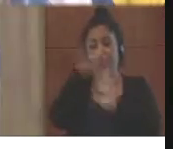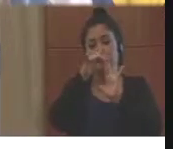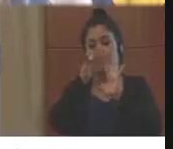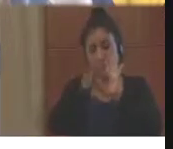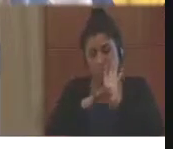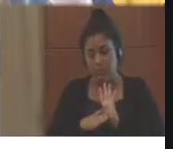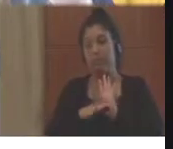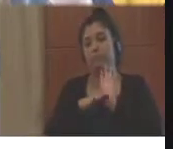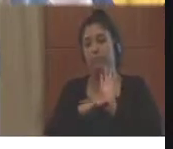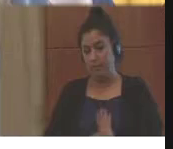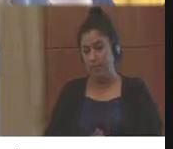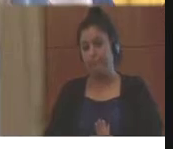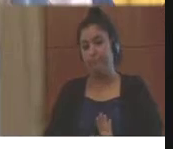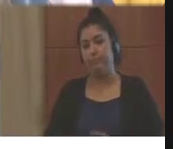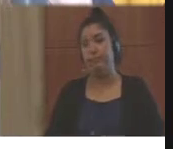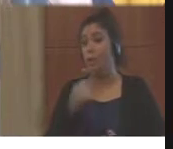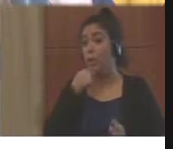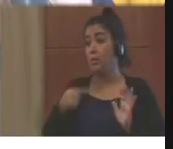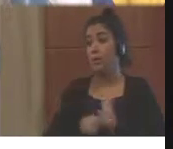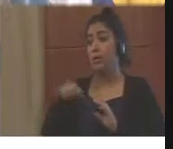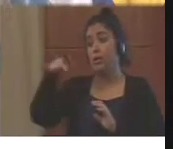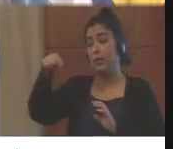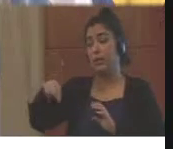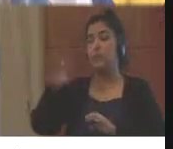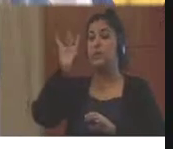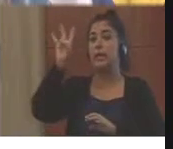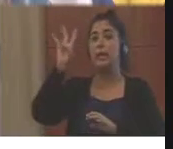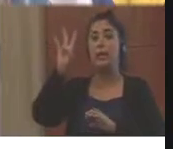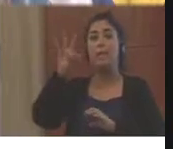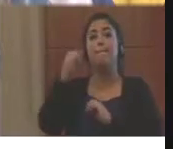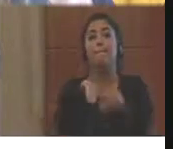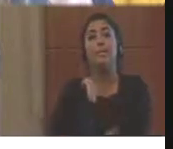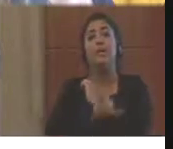7 countries. Additionally, we led a